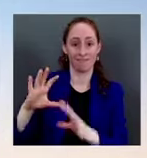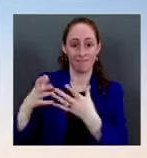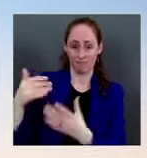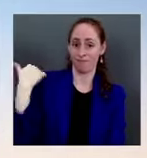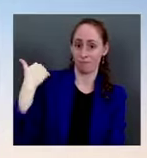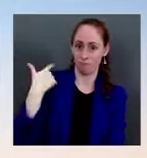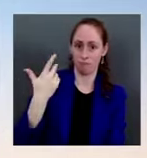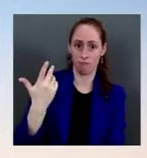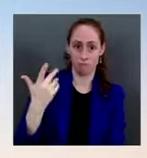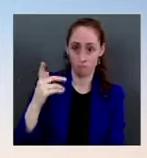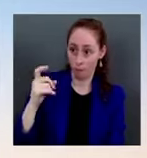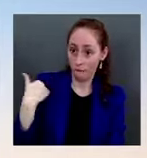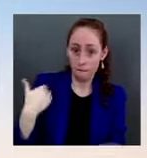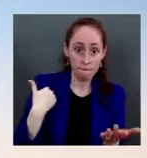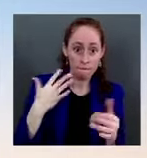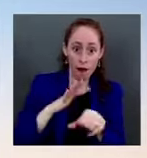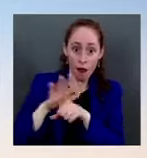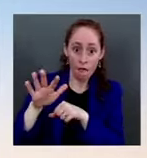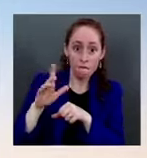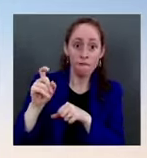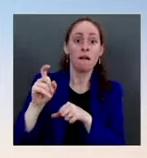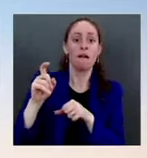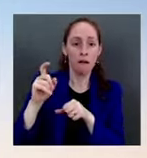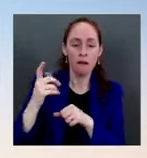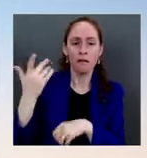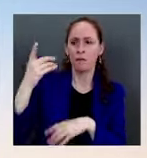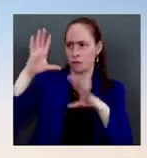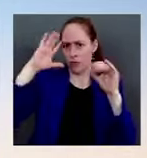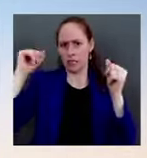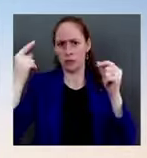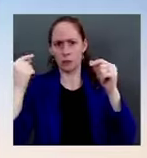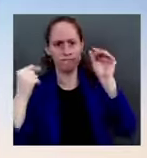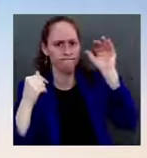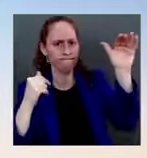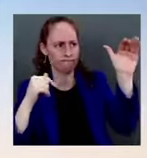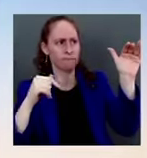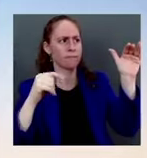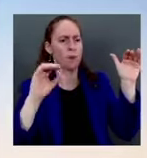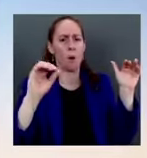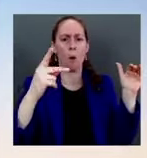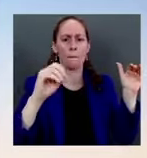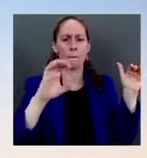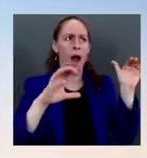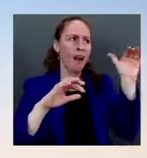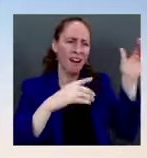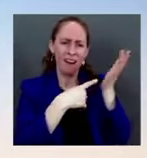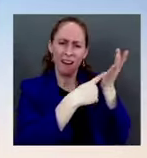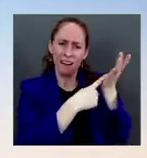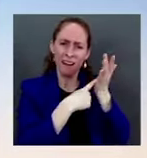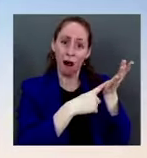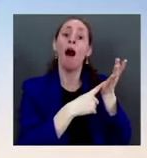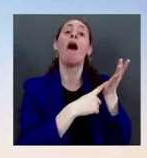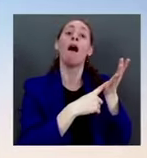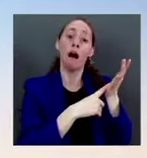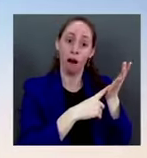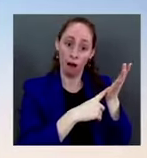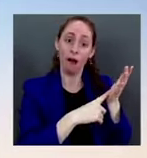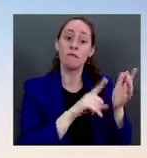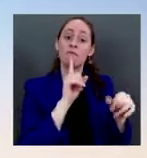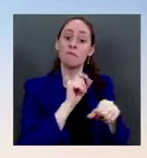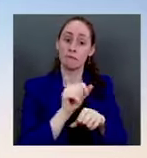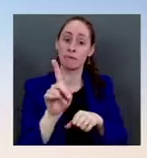been pressing OPEC Plus members on. They've obviously abided by their commitment to release the necessary supply they committed to. But we've